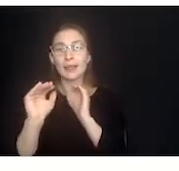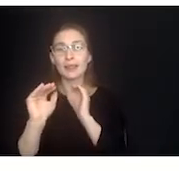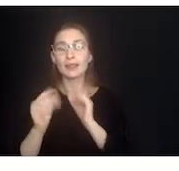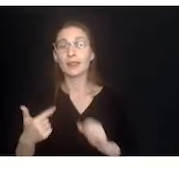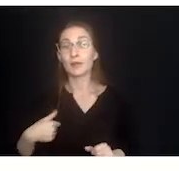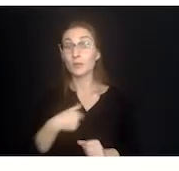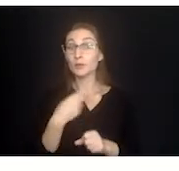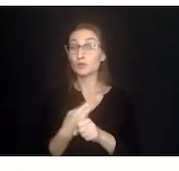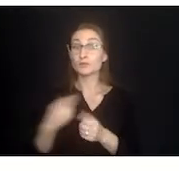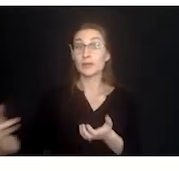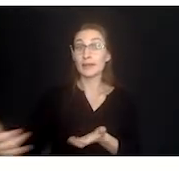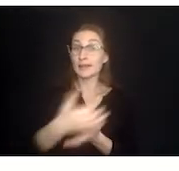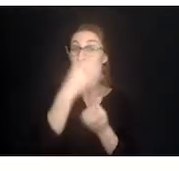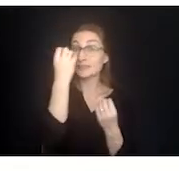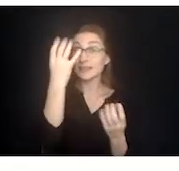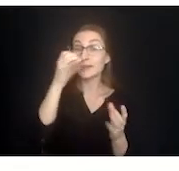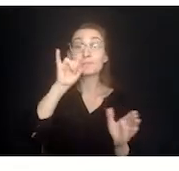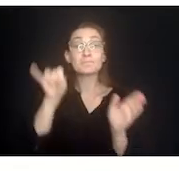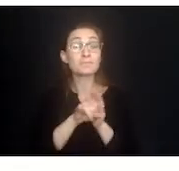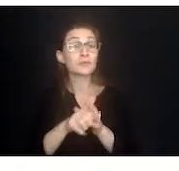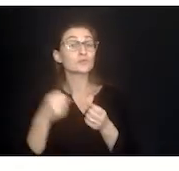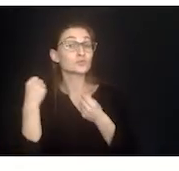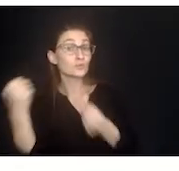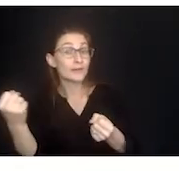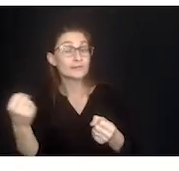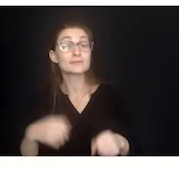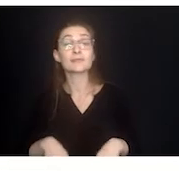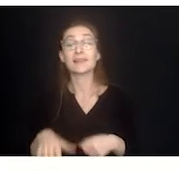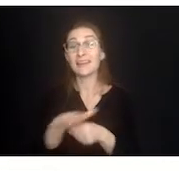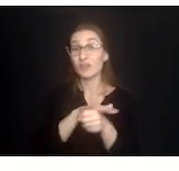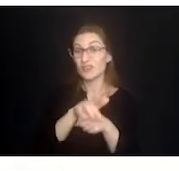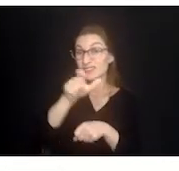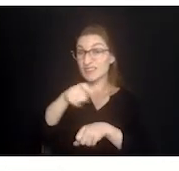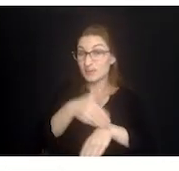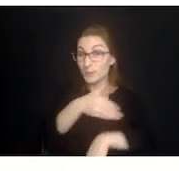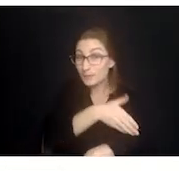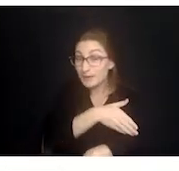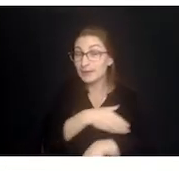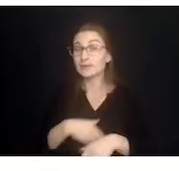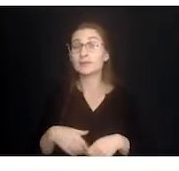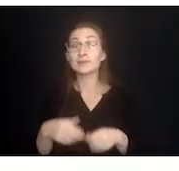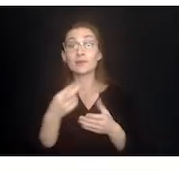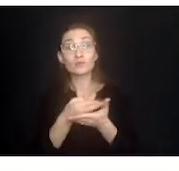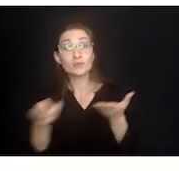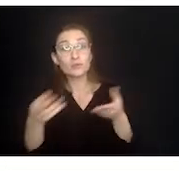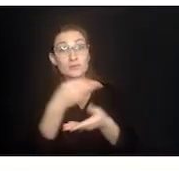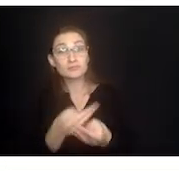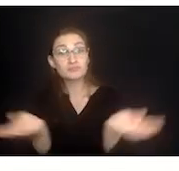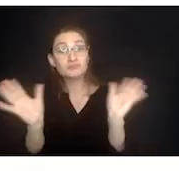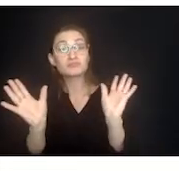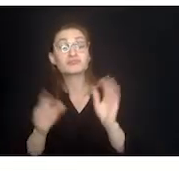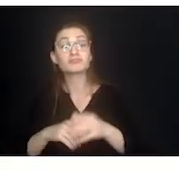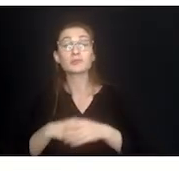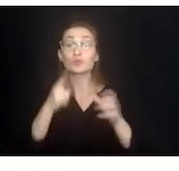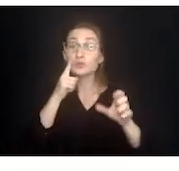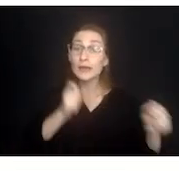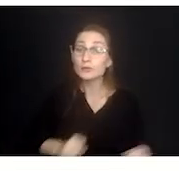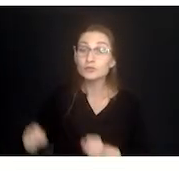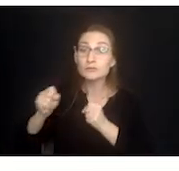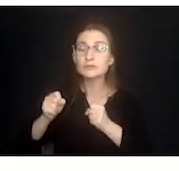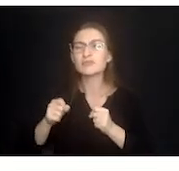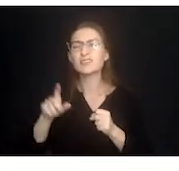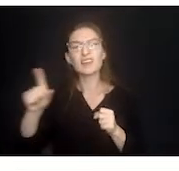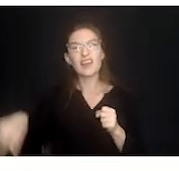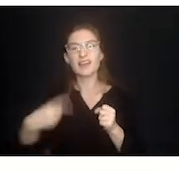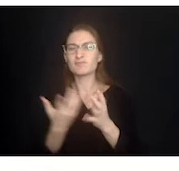email. We use collected data. We identify strengths, needs, and areas of improvement. We share known